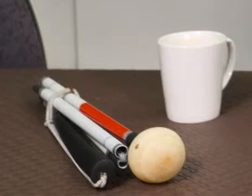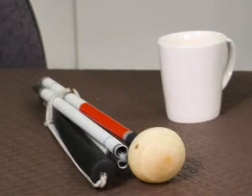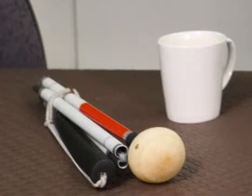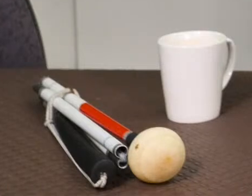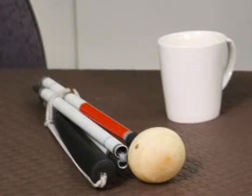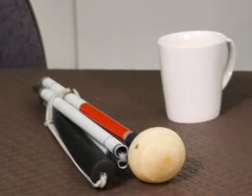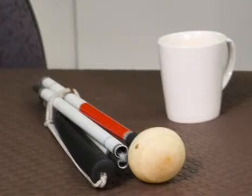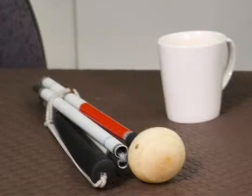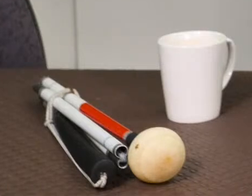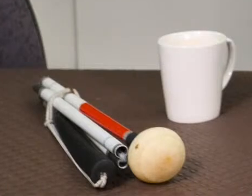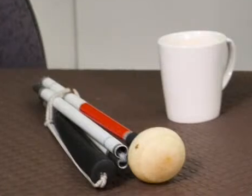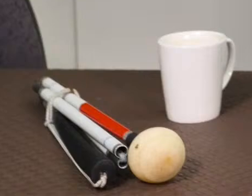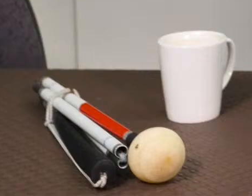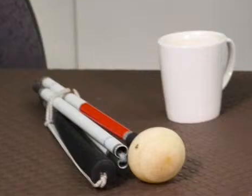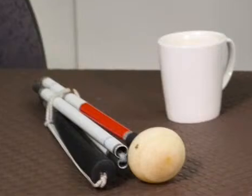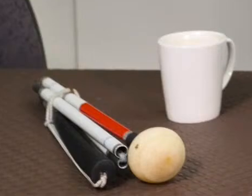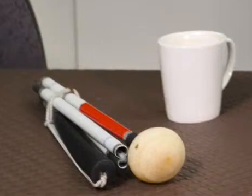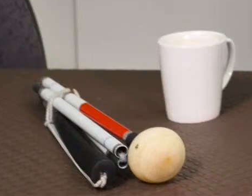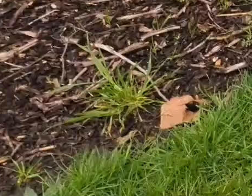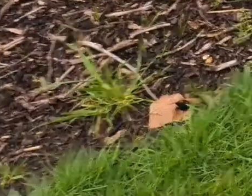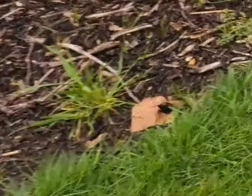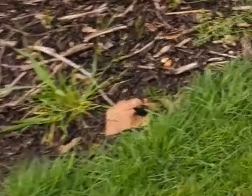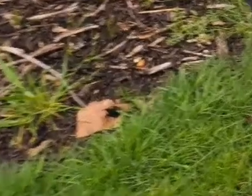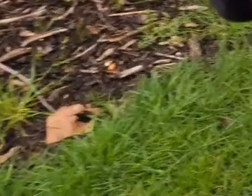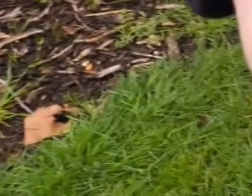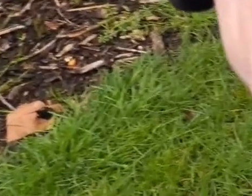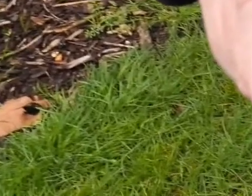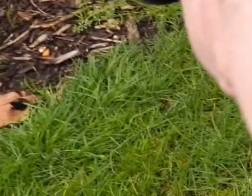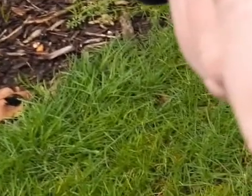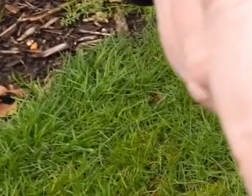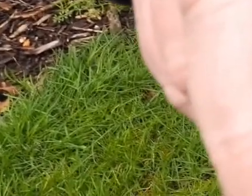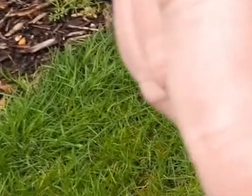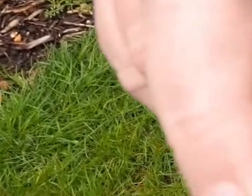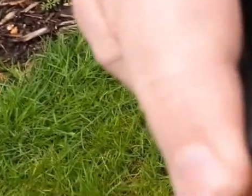technology to gain the services that you need. So I'm